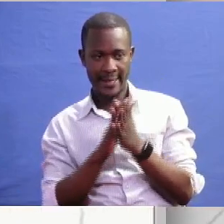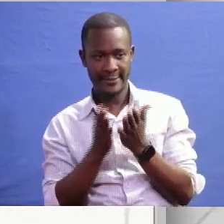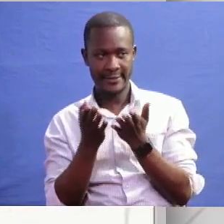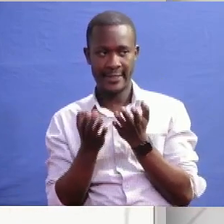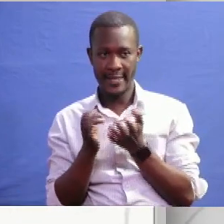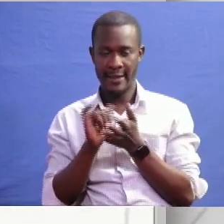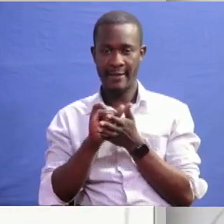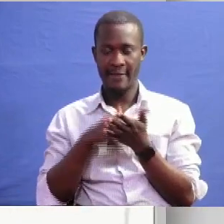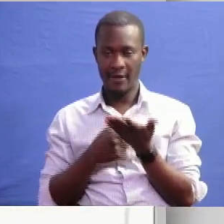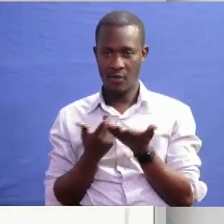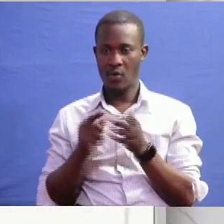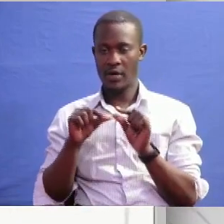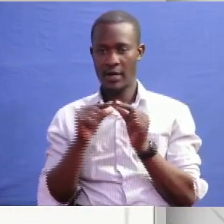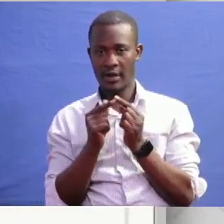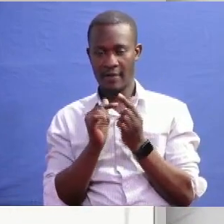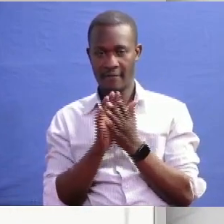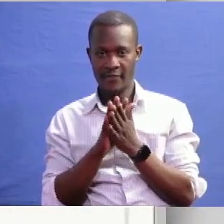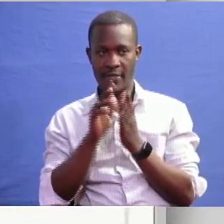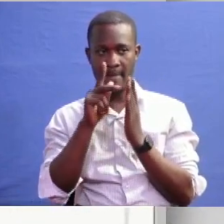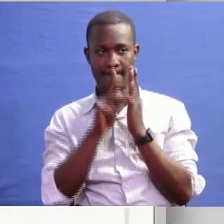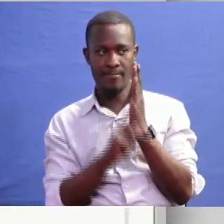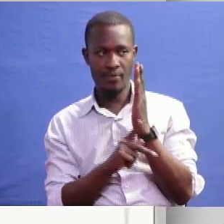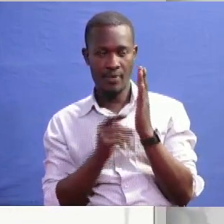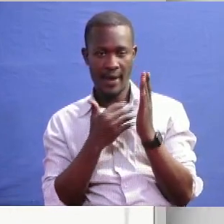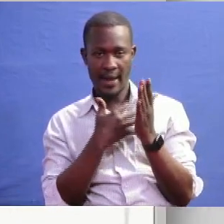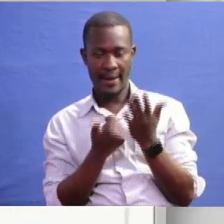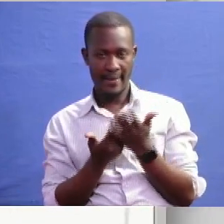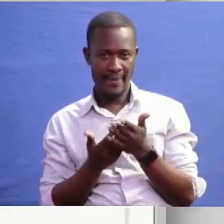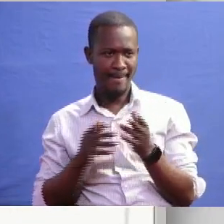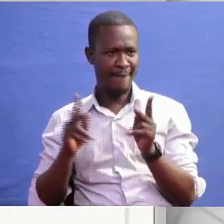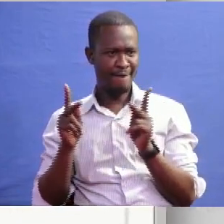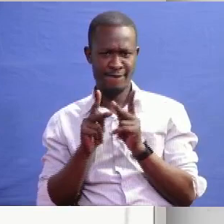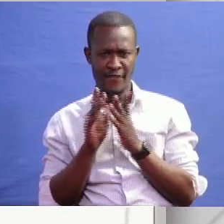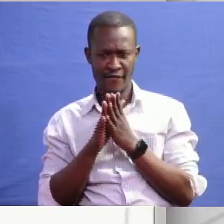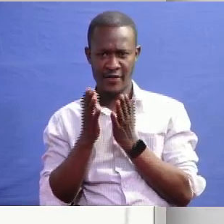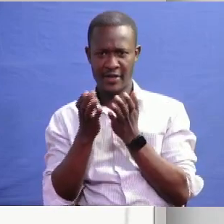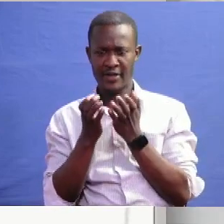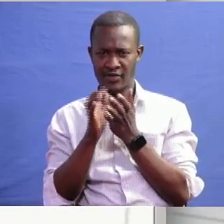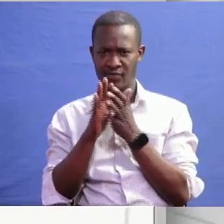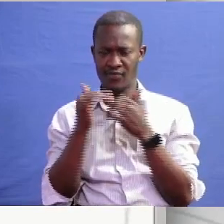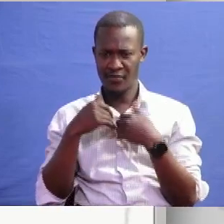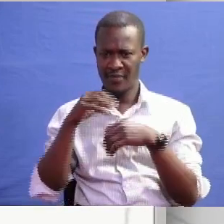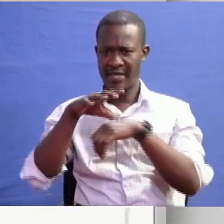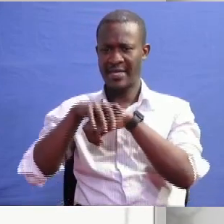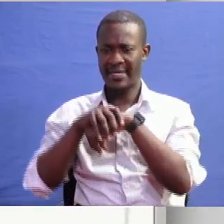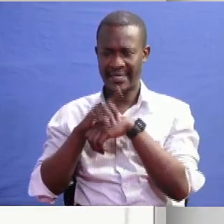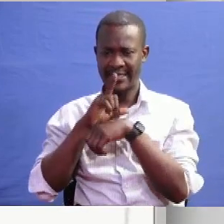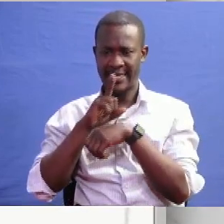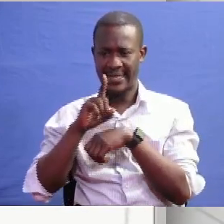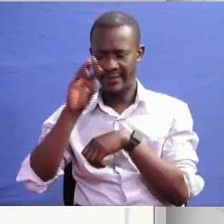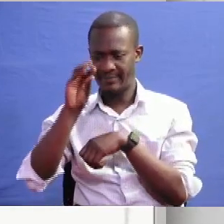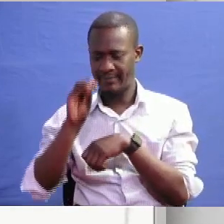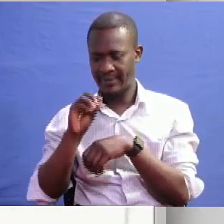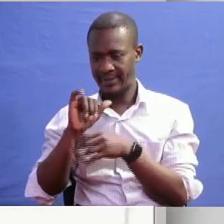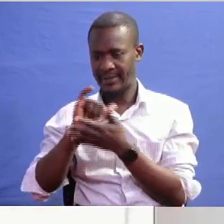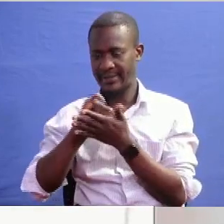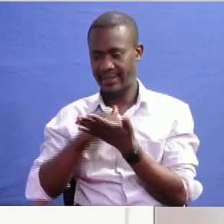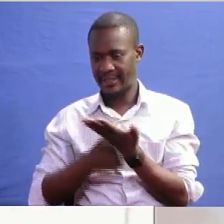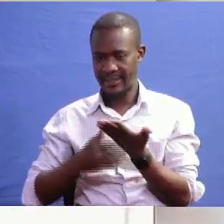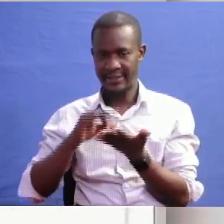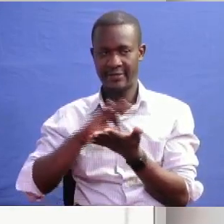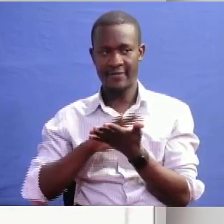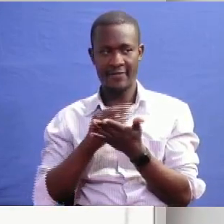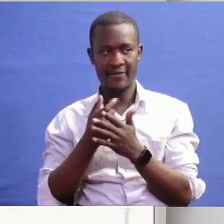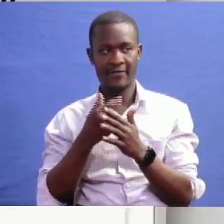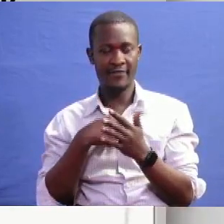under this category, the vulnerable and the extremely needy will get 100% that is fund